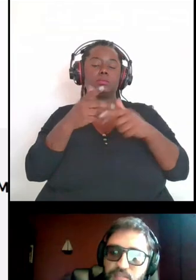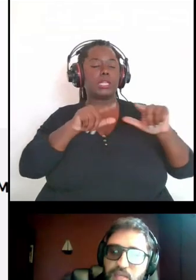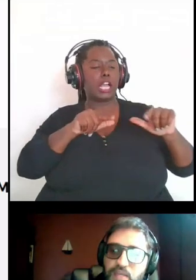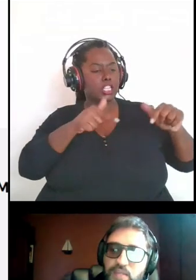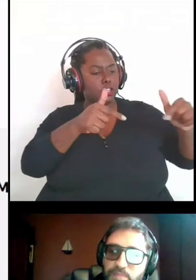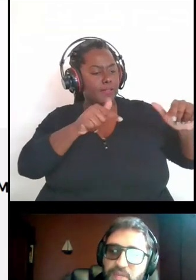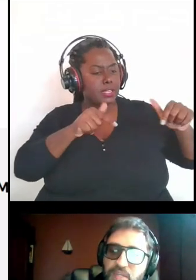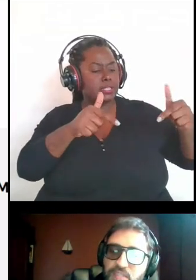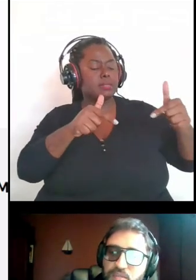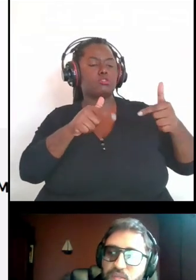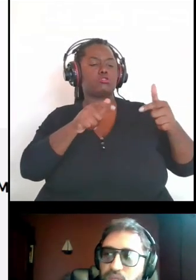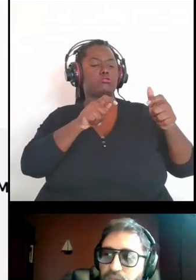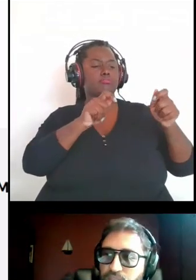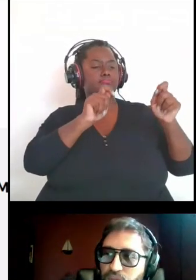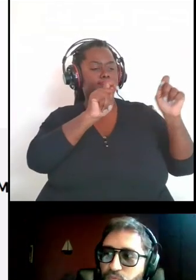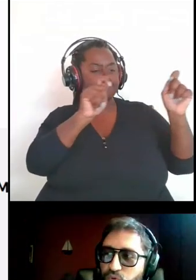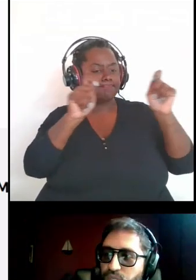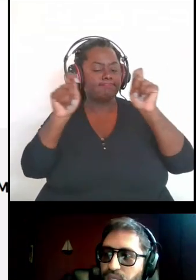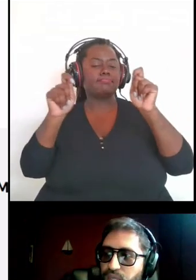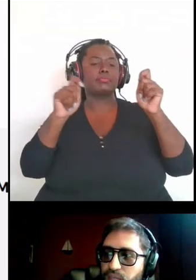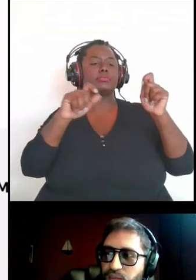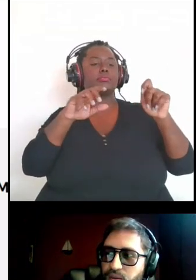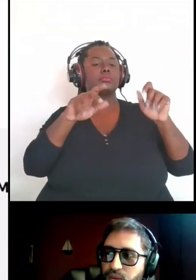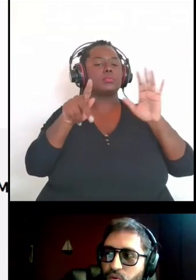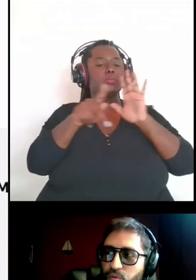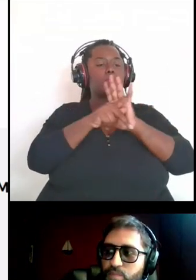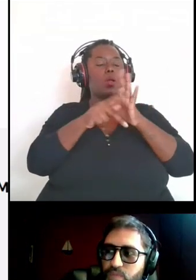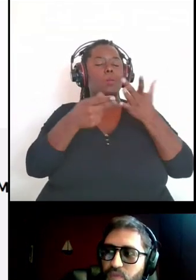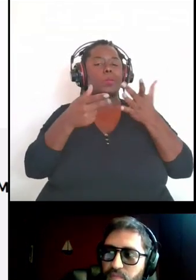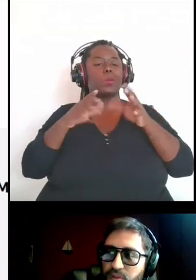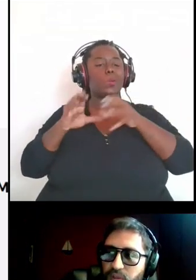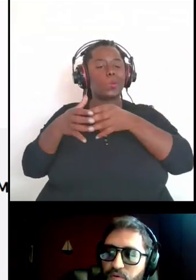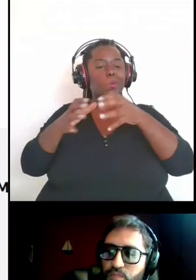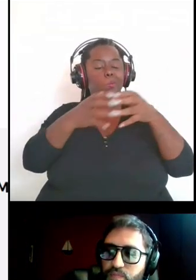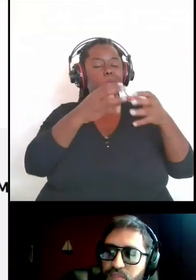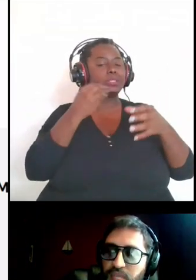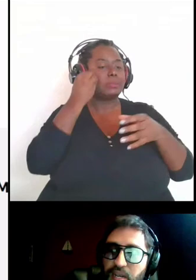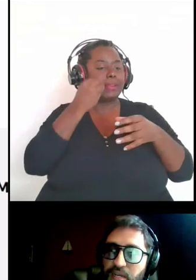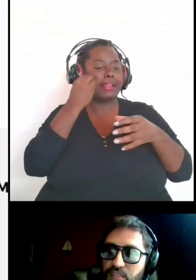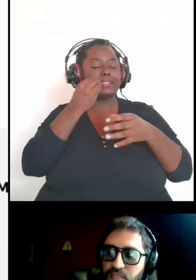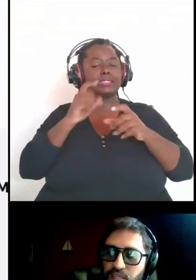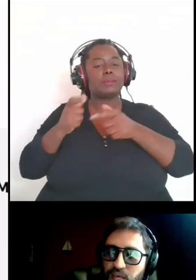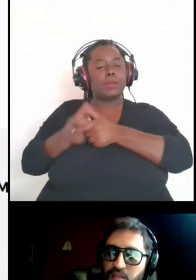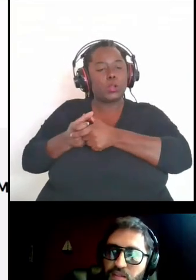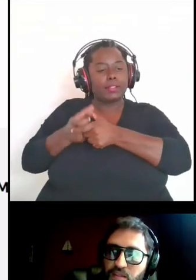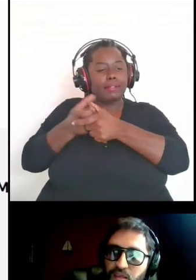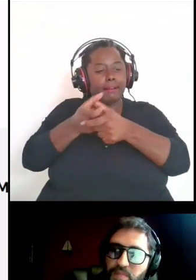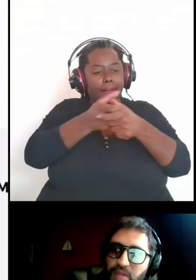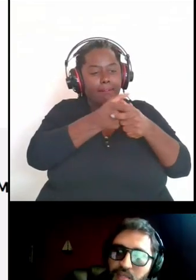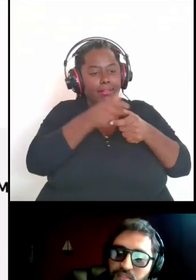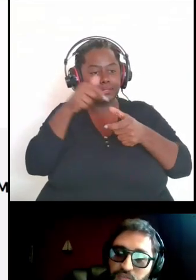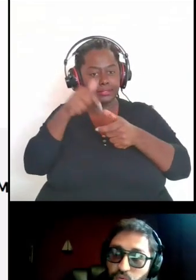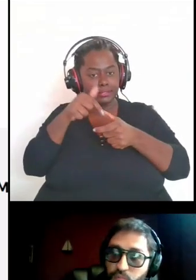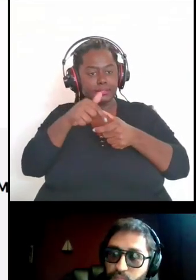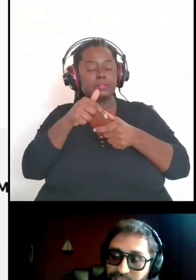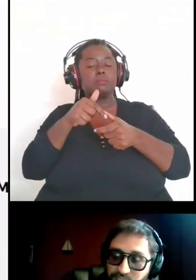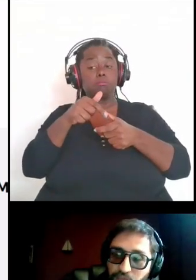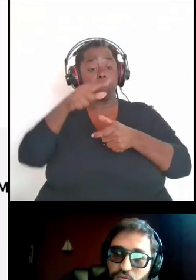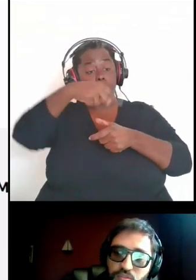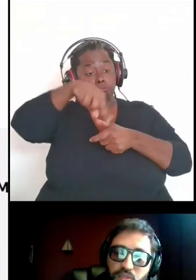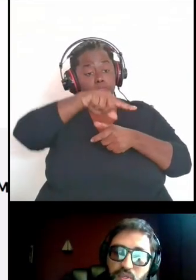based on the experience from minority groups or experience that have been made invisible